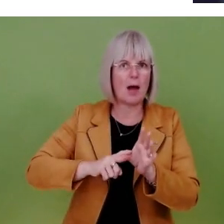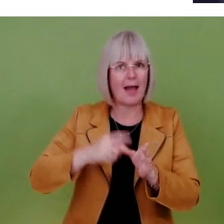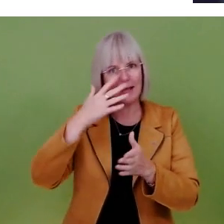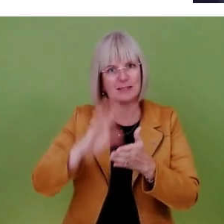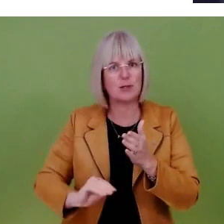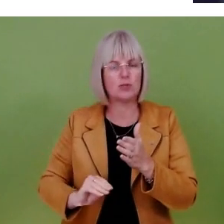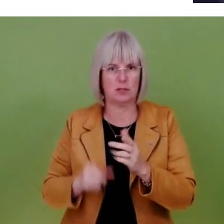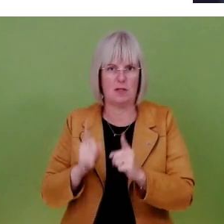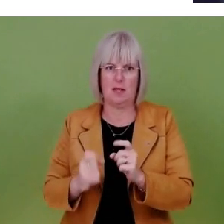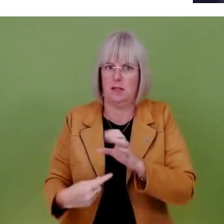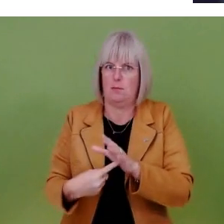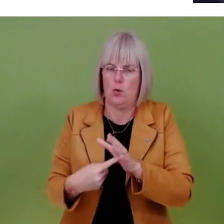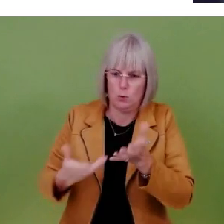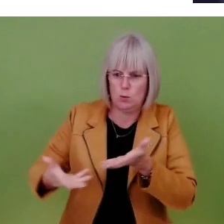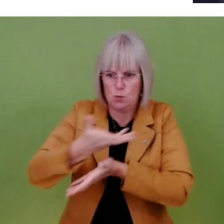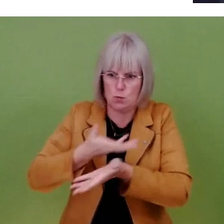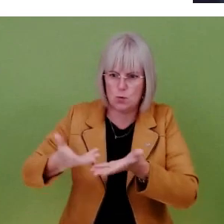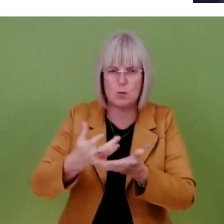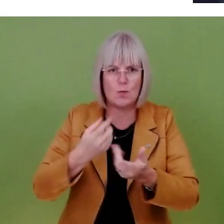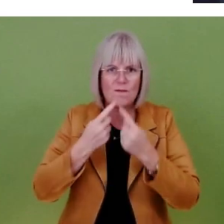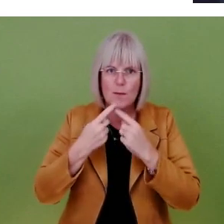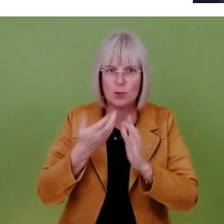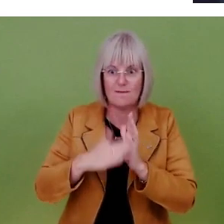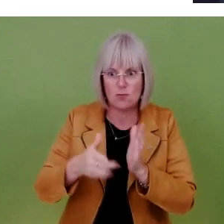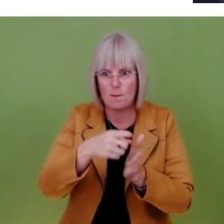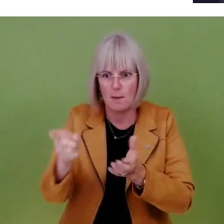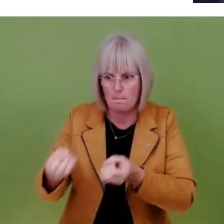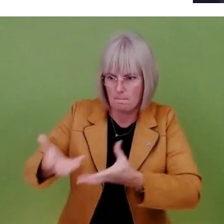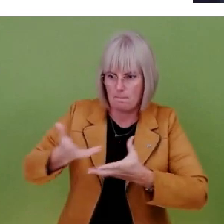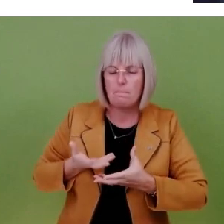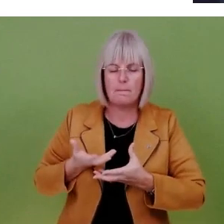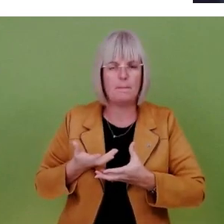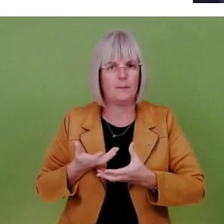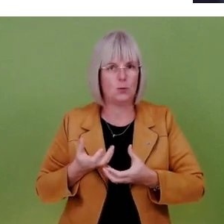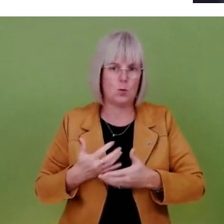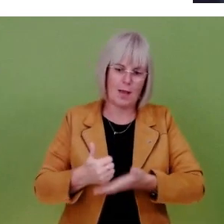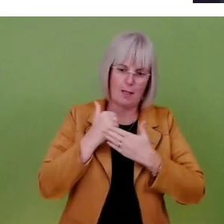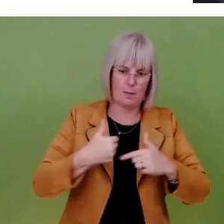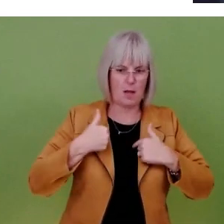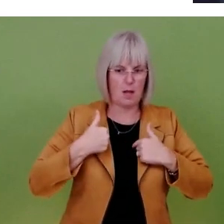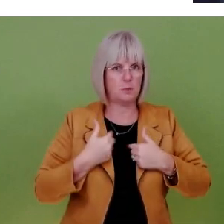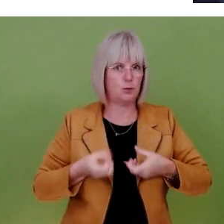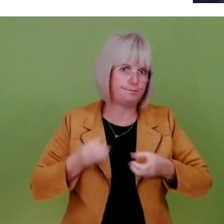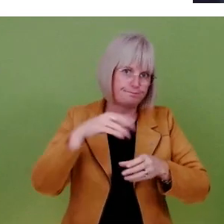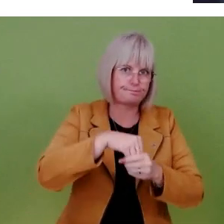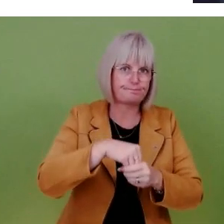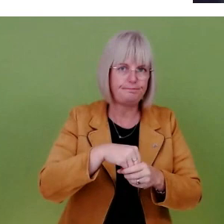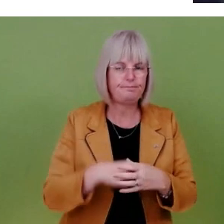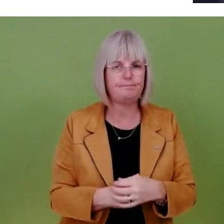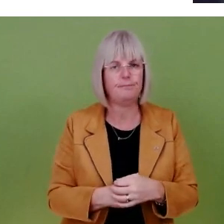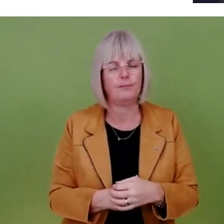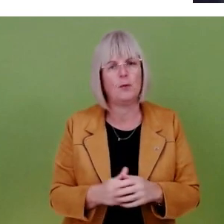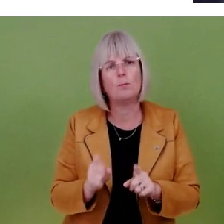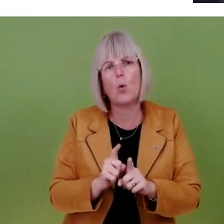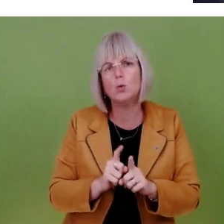area. It also feels important for us to be contributing to research in the area, but also in terms of confidence, providing a